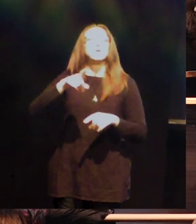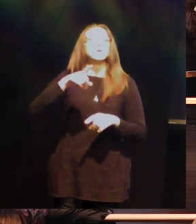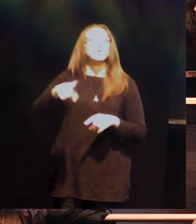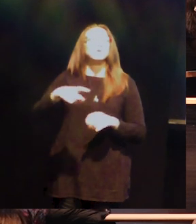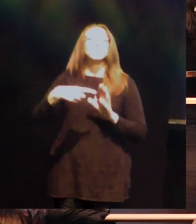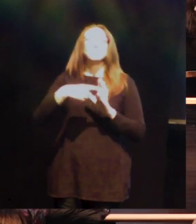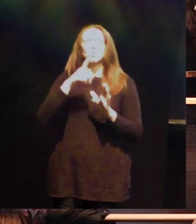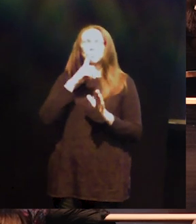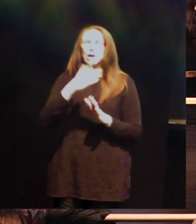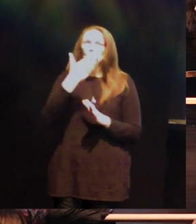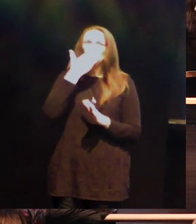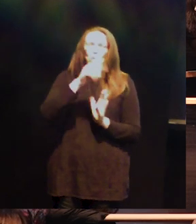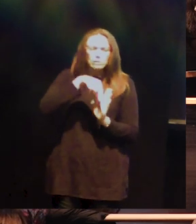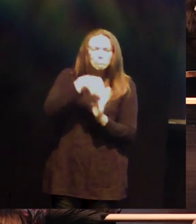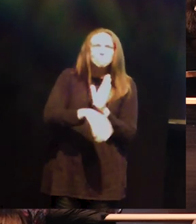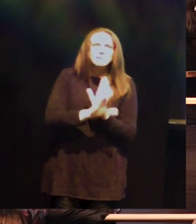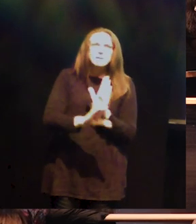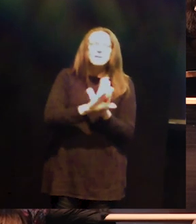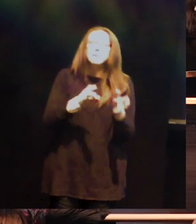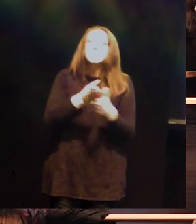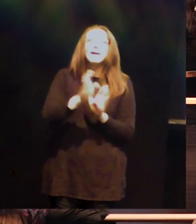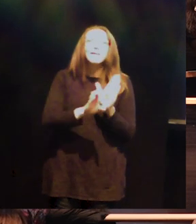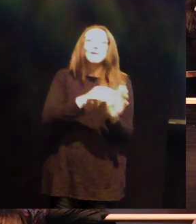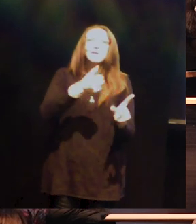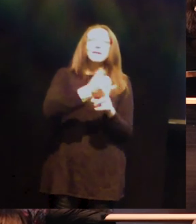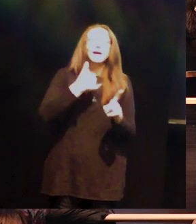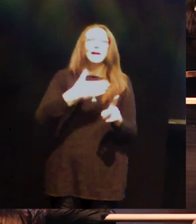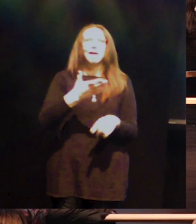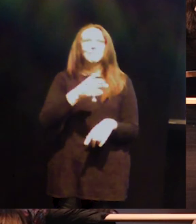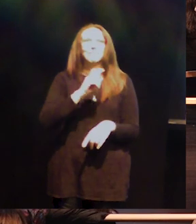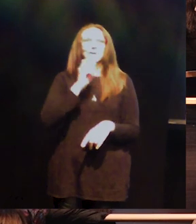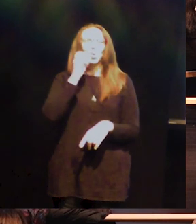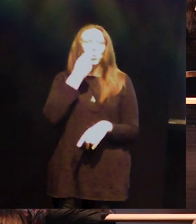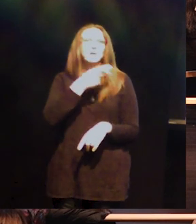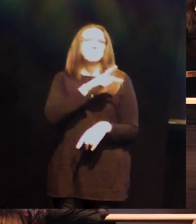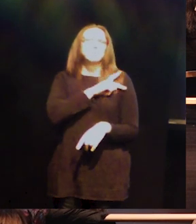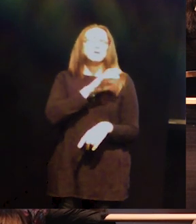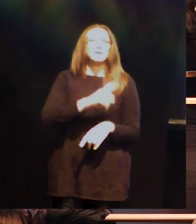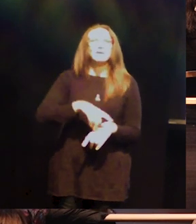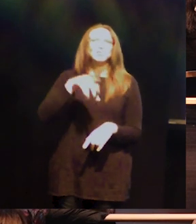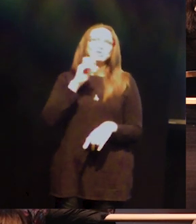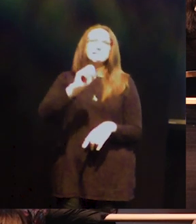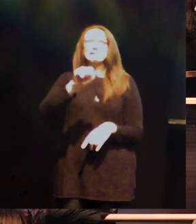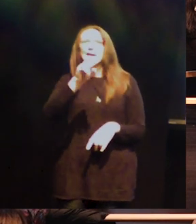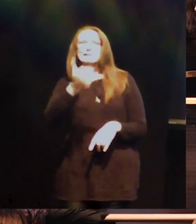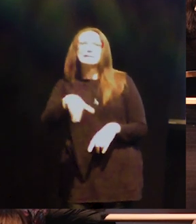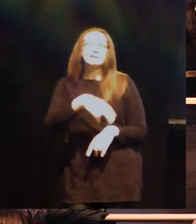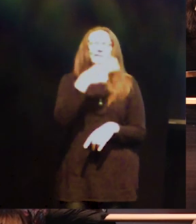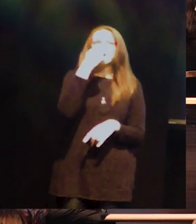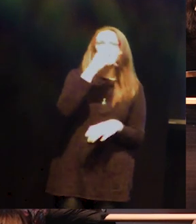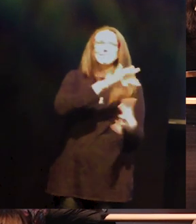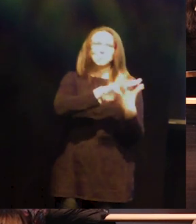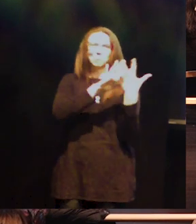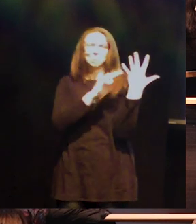nuanced characters. I mean, the main character has such a personality. And yes, she's cynical and she's sassy and she's funny and like all